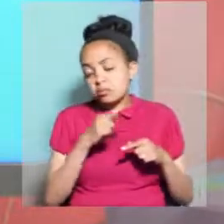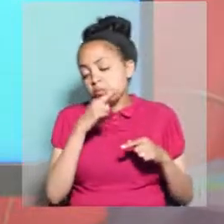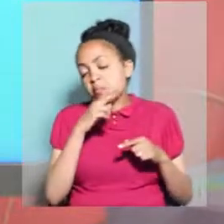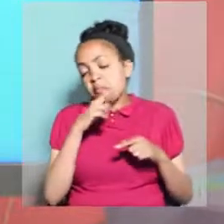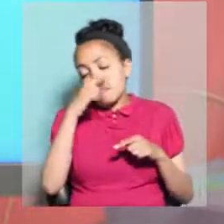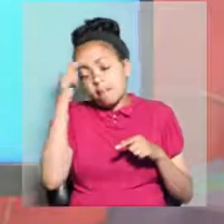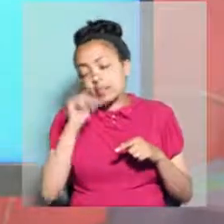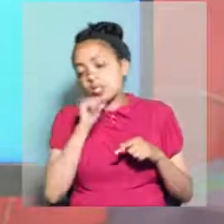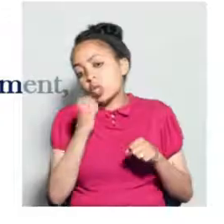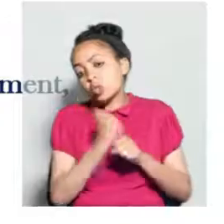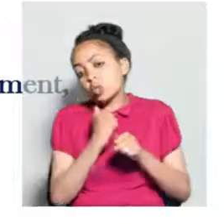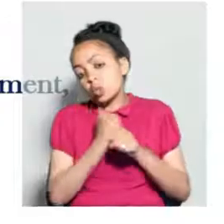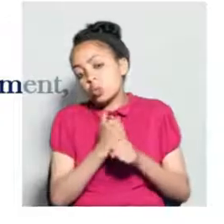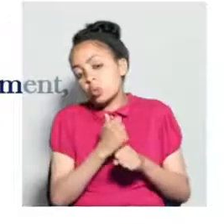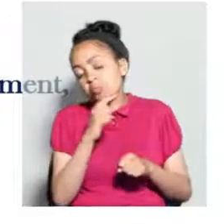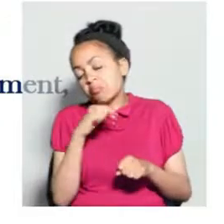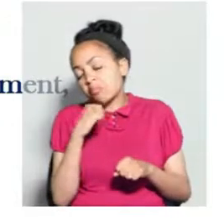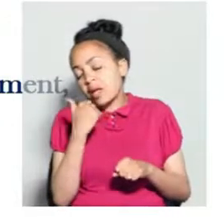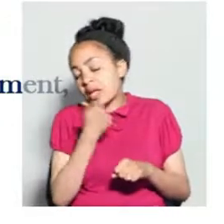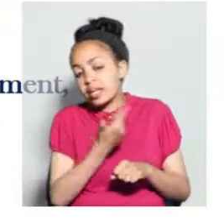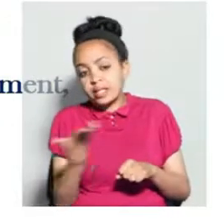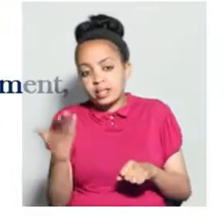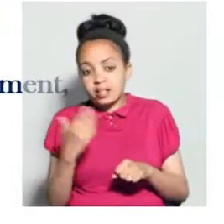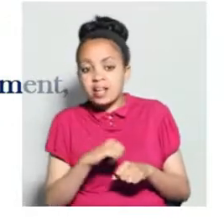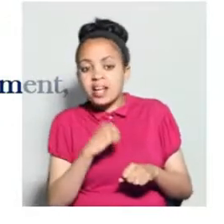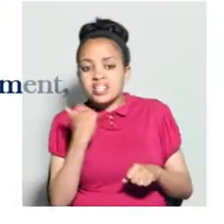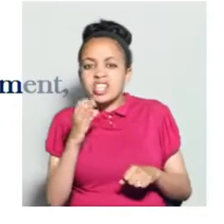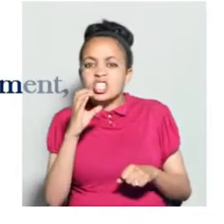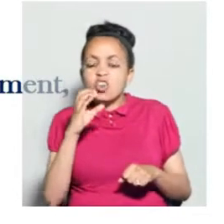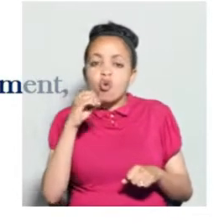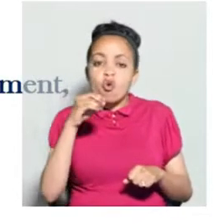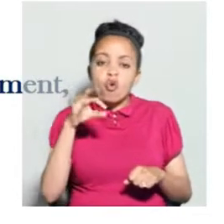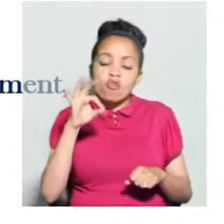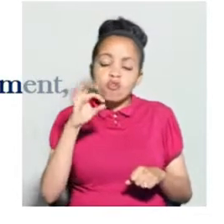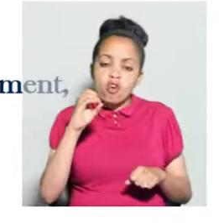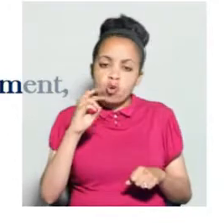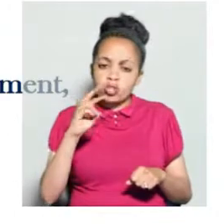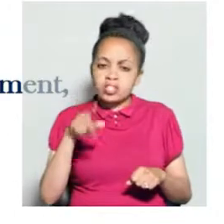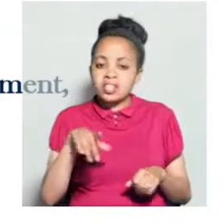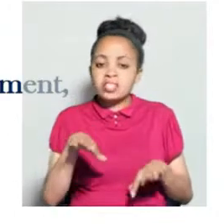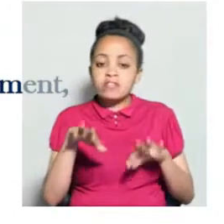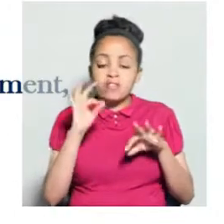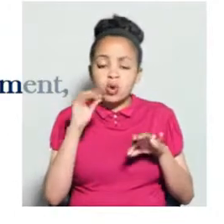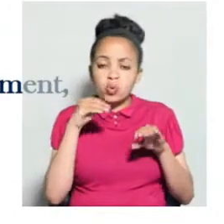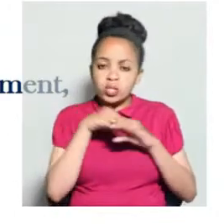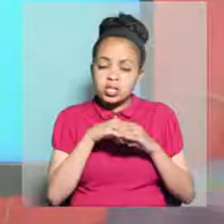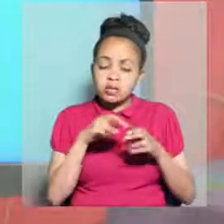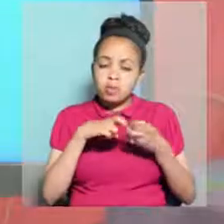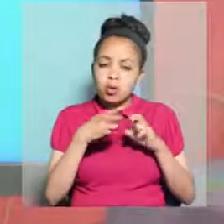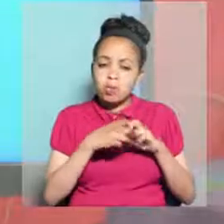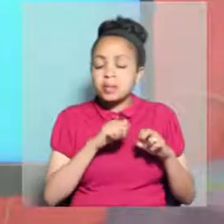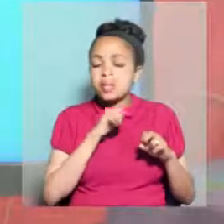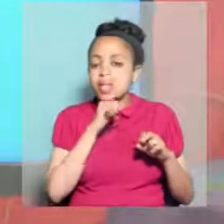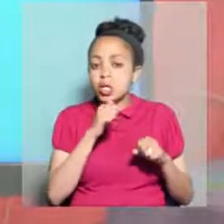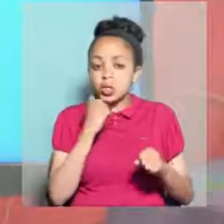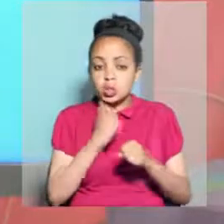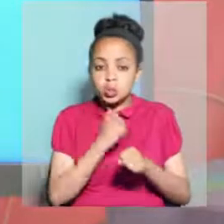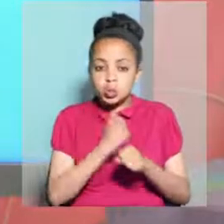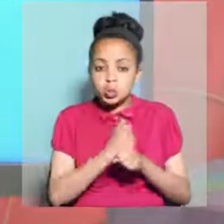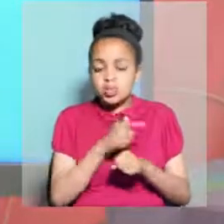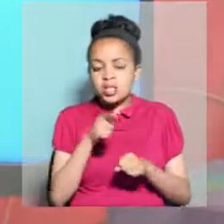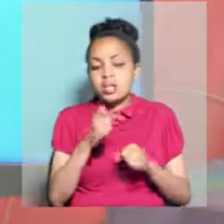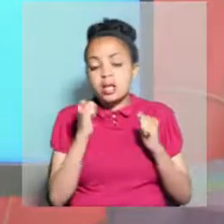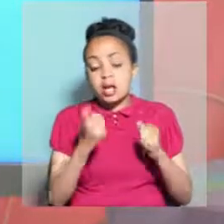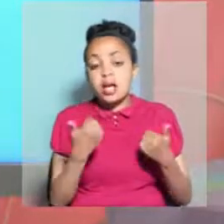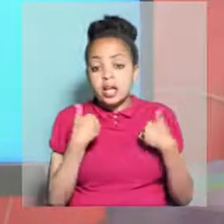constant. Whereas confounding variable is a variable that can exist together our problem but can't do nothing. It